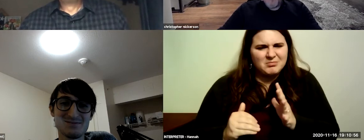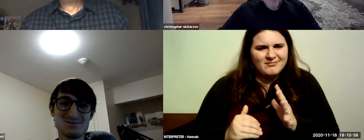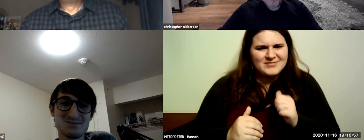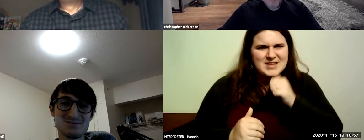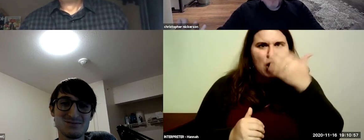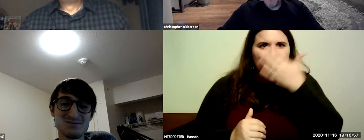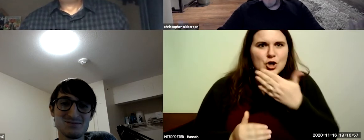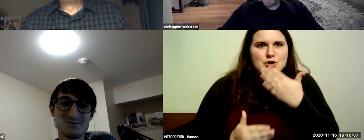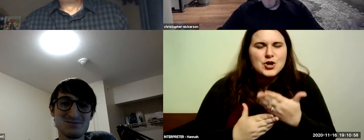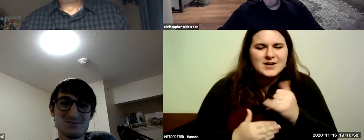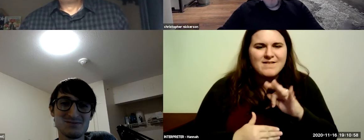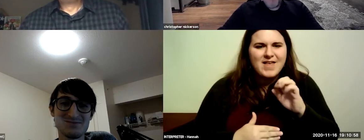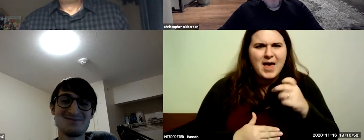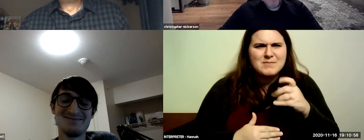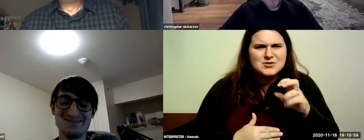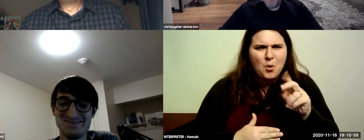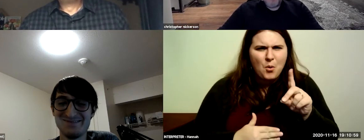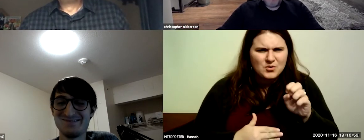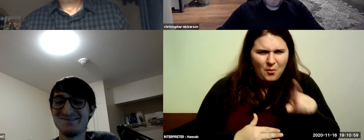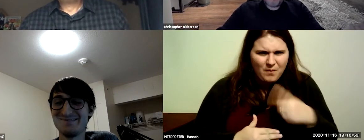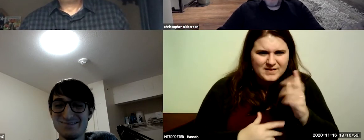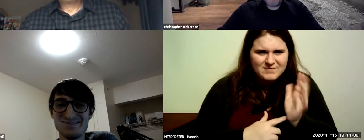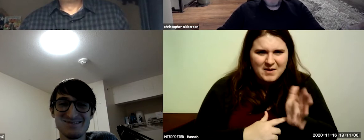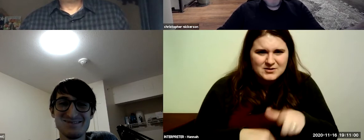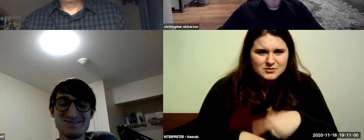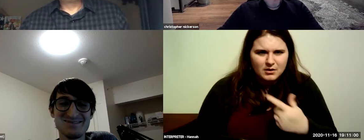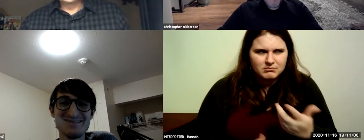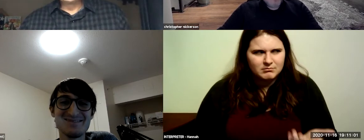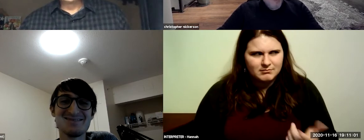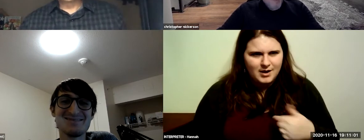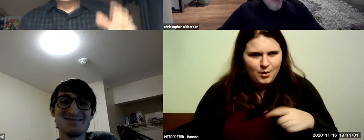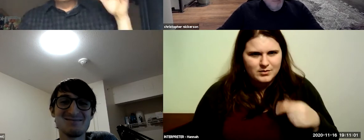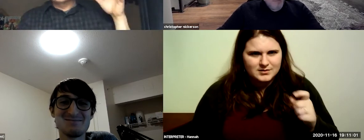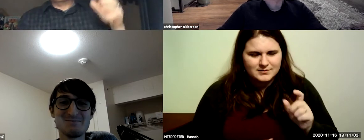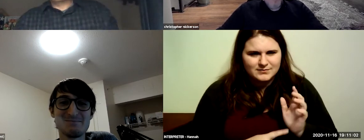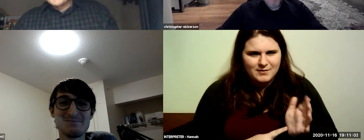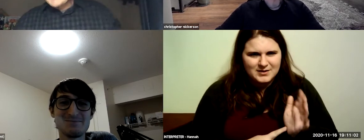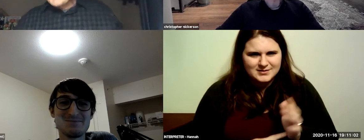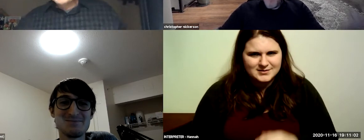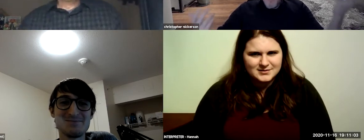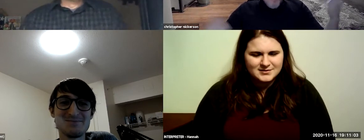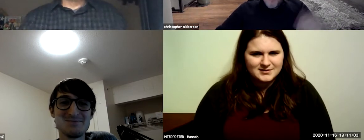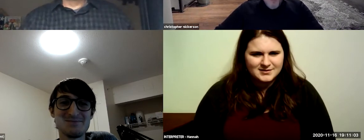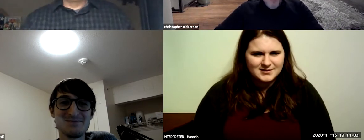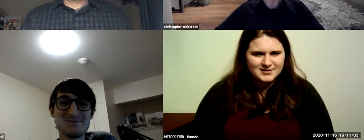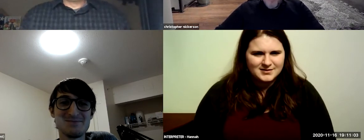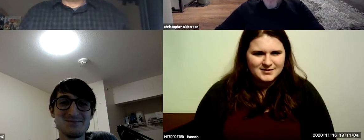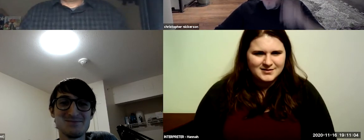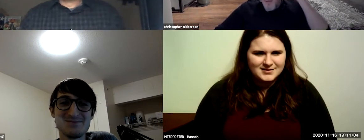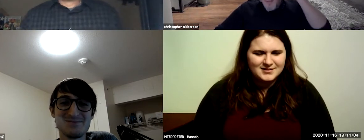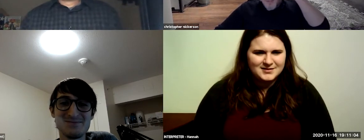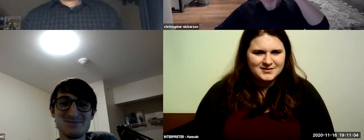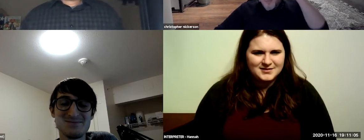very good if the episode's only like 5 minutes long. And I was like, but that's all I need. And so then we had to a bag from Home Depot. Yeah.